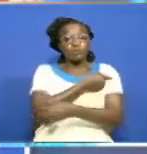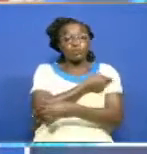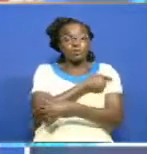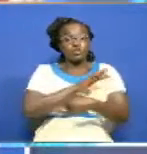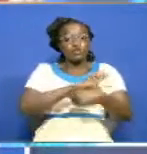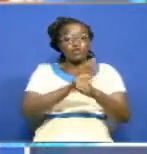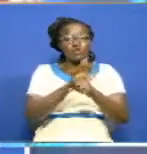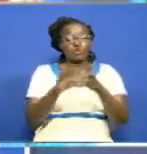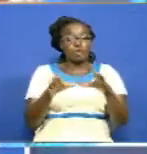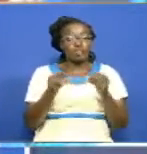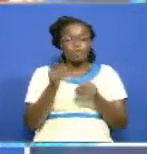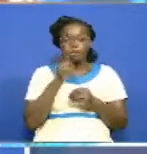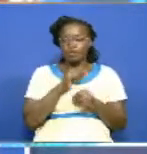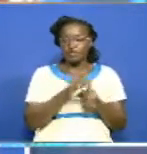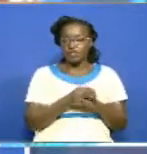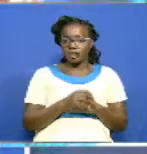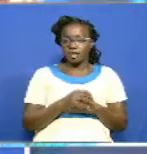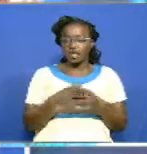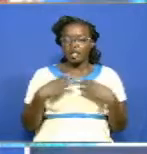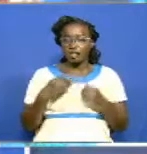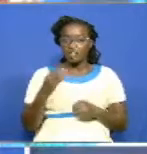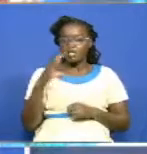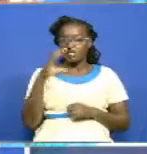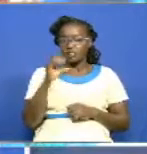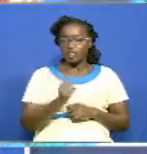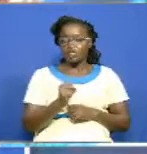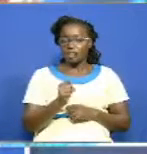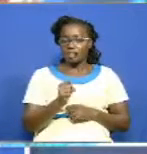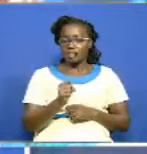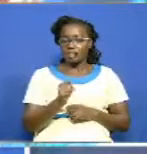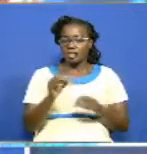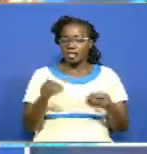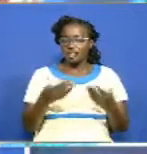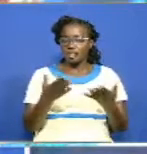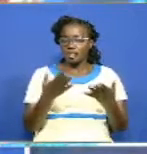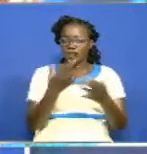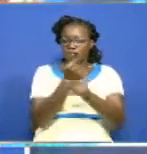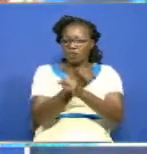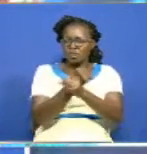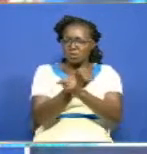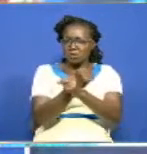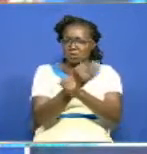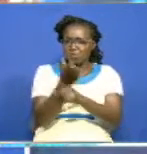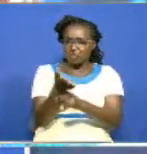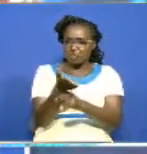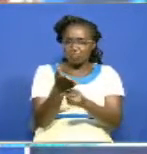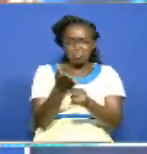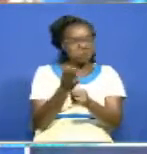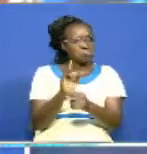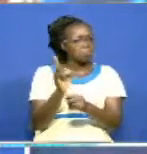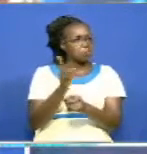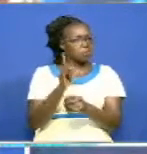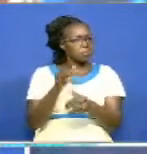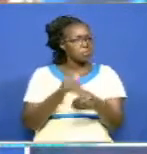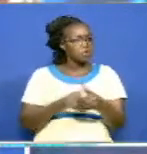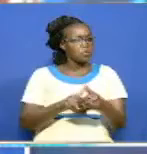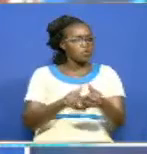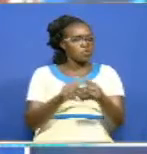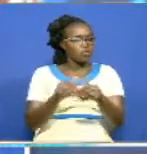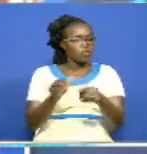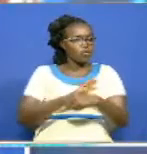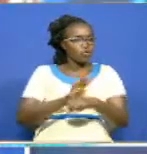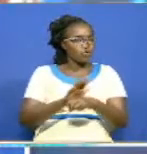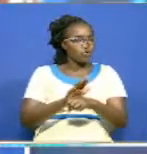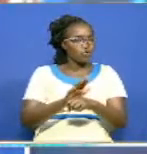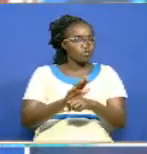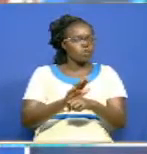Health Cabinet Secretary Mutahi Kagwe says that the vaccine does not offer immediate protection, hence the need to keep adhering to the set guidelines.